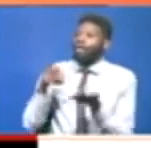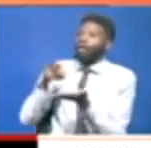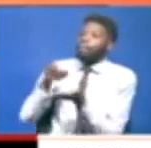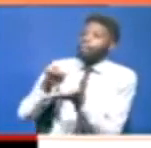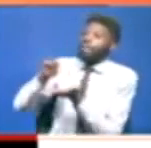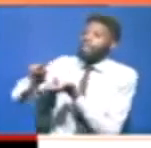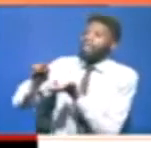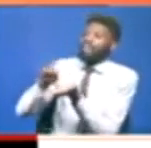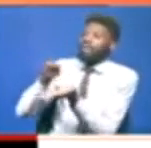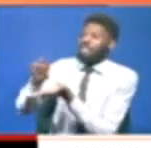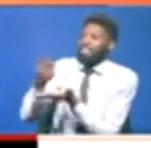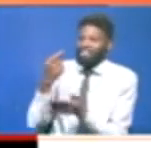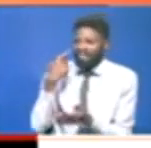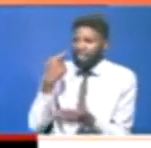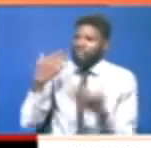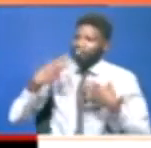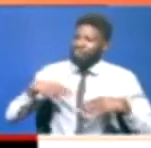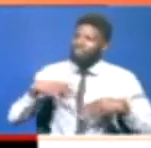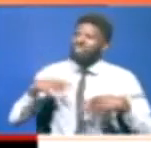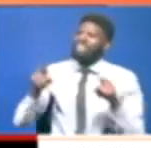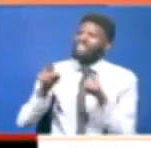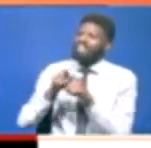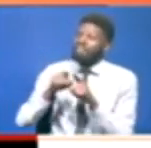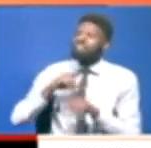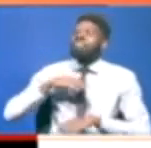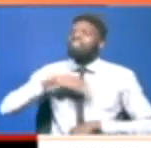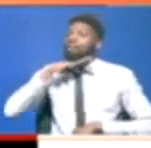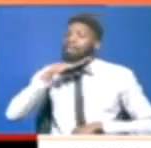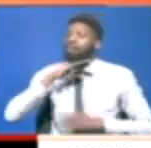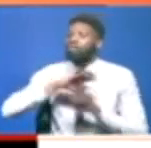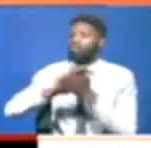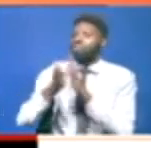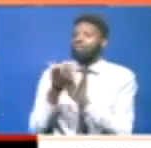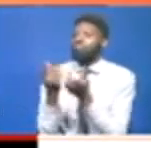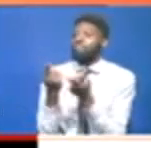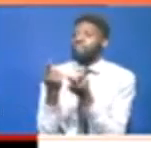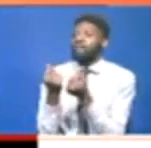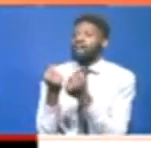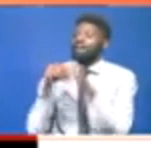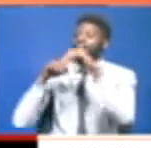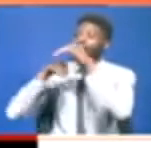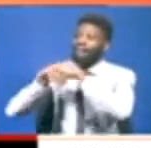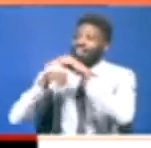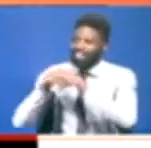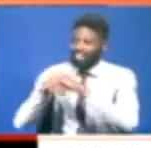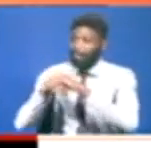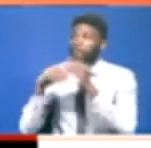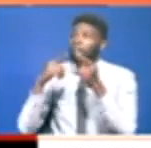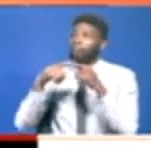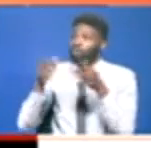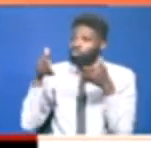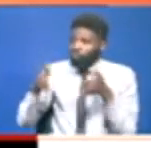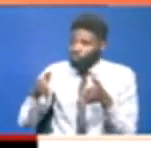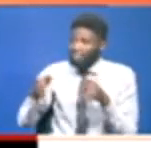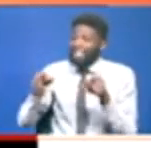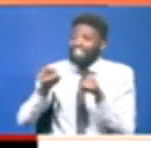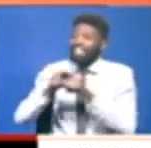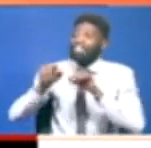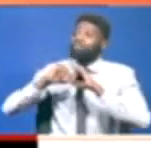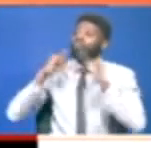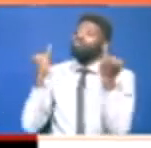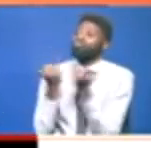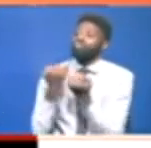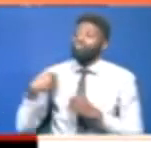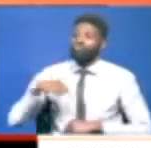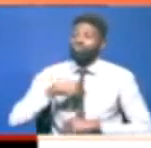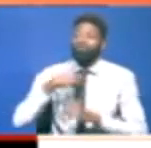Mm-hmm. So people have been dying without even accessing that payment. Mm-hmm. But then, today as an institute, what we are doing is we are partnering